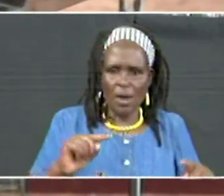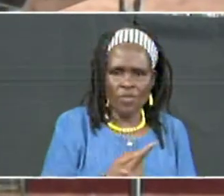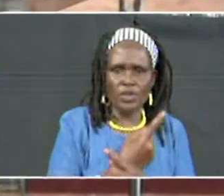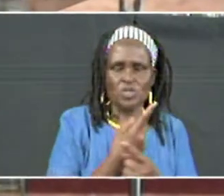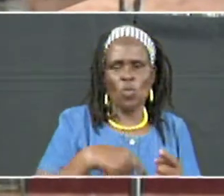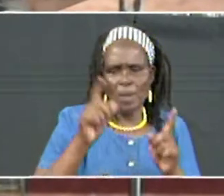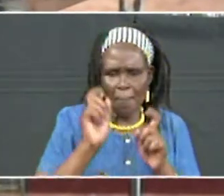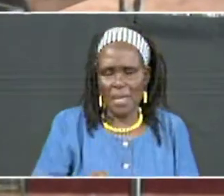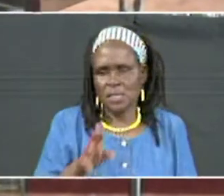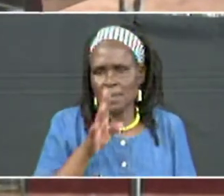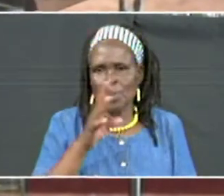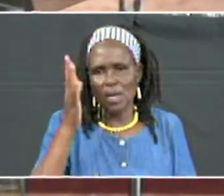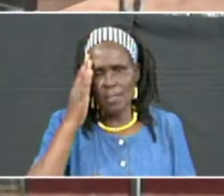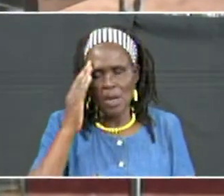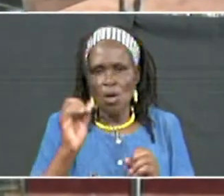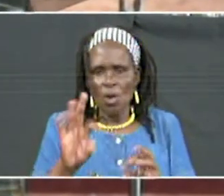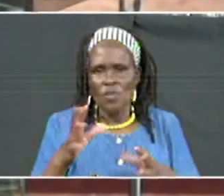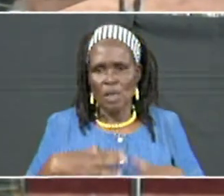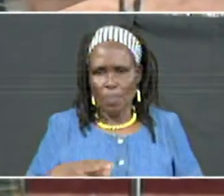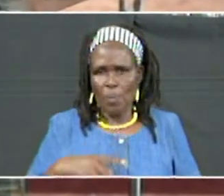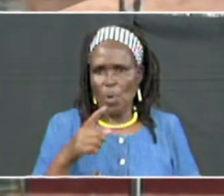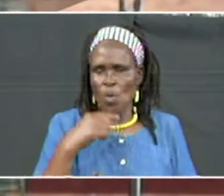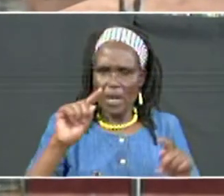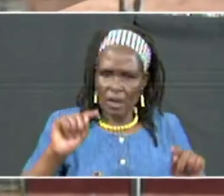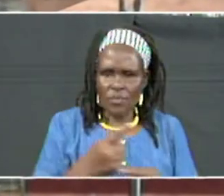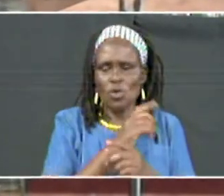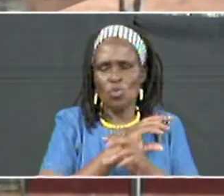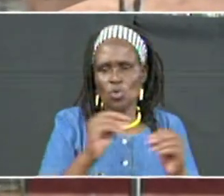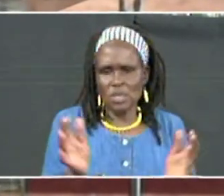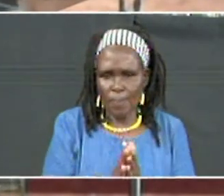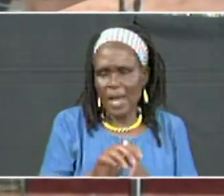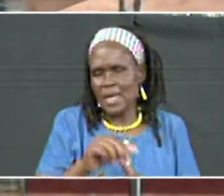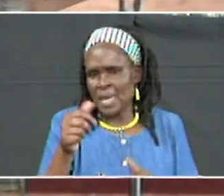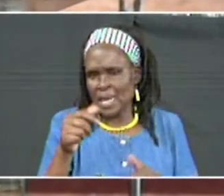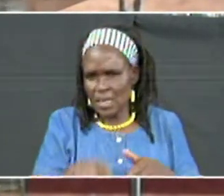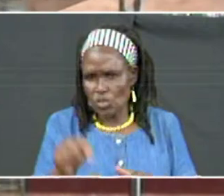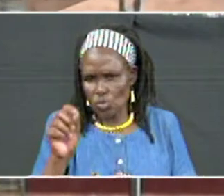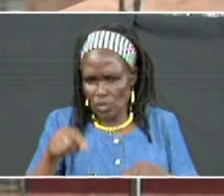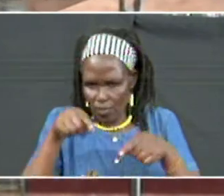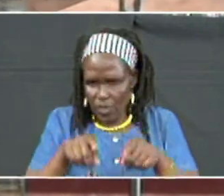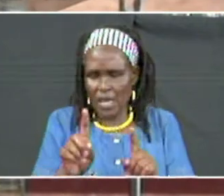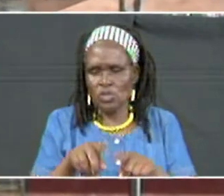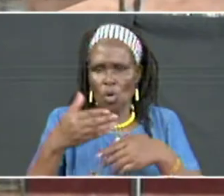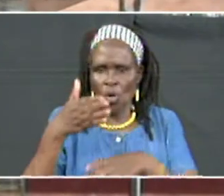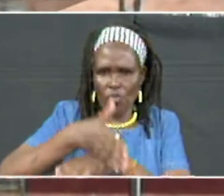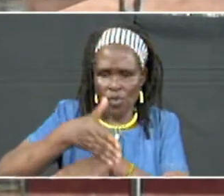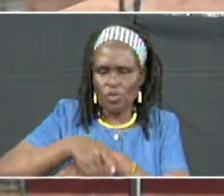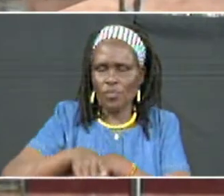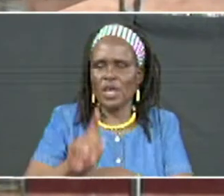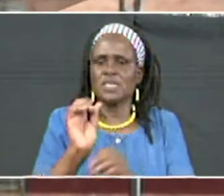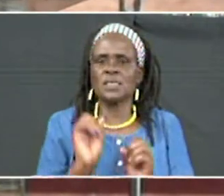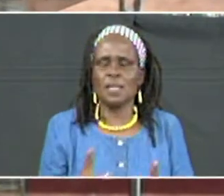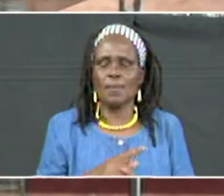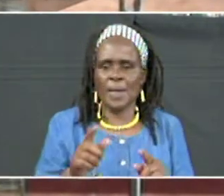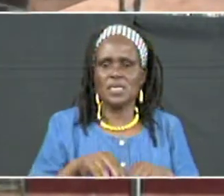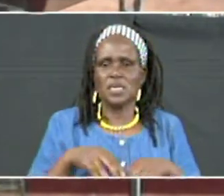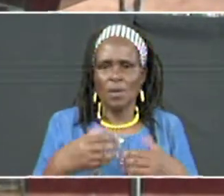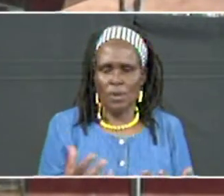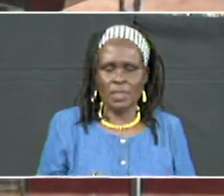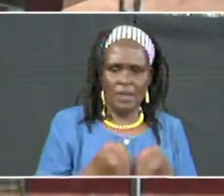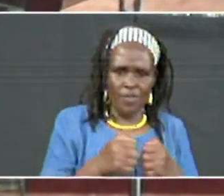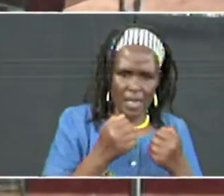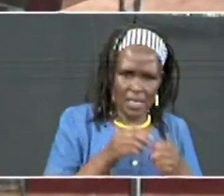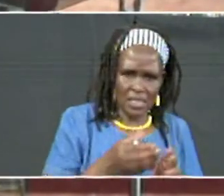reminded of those who are afflicted, not by any choice of theirs or fault of theirs, but by people or events outside